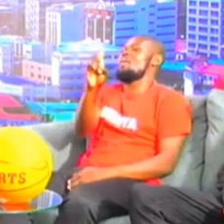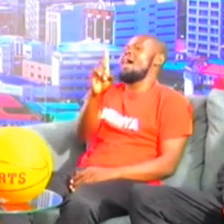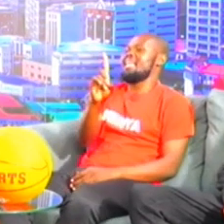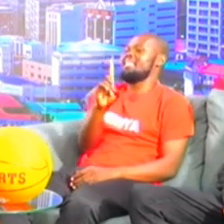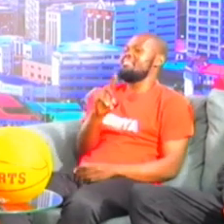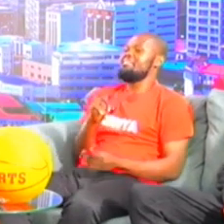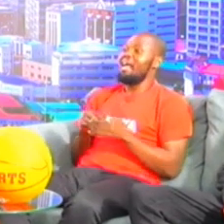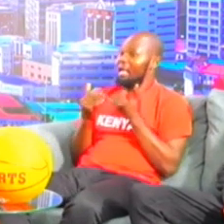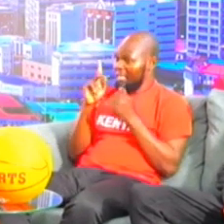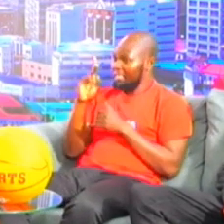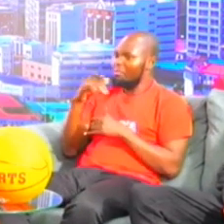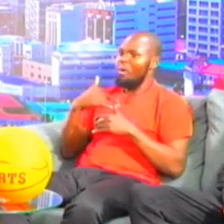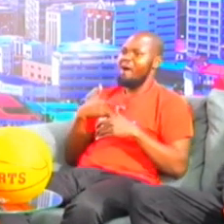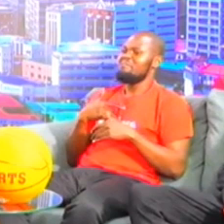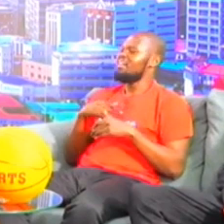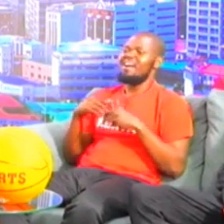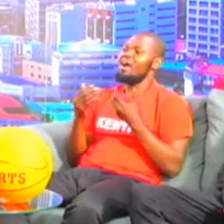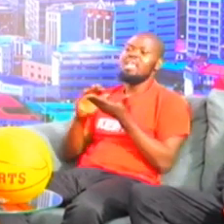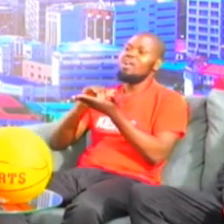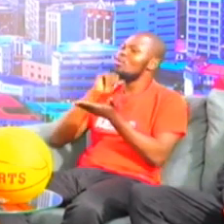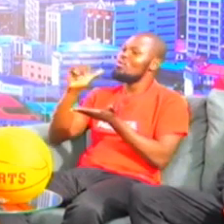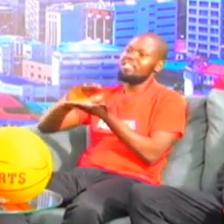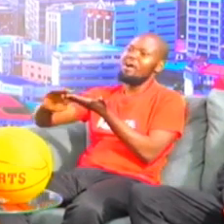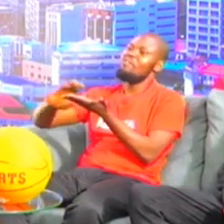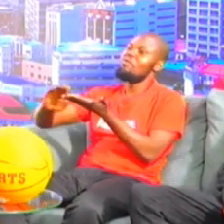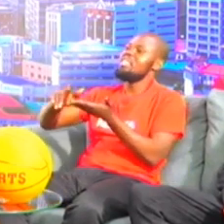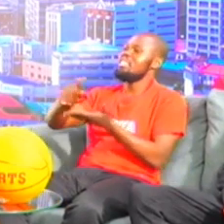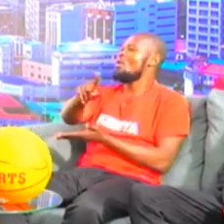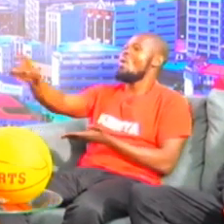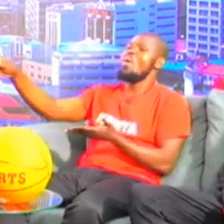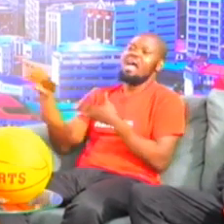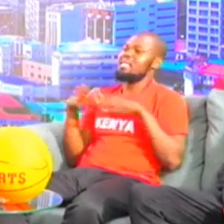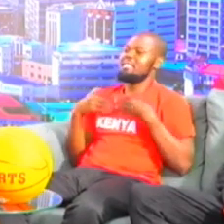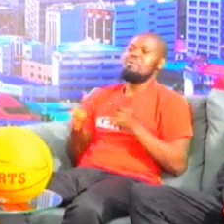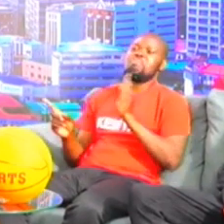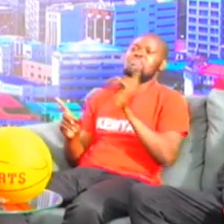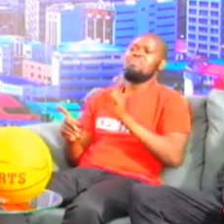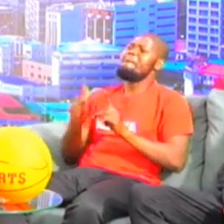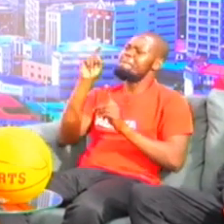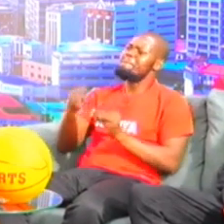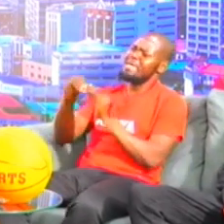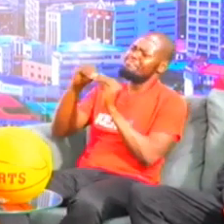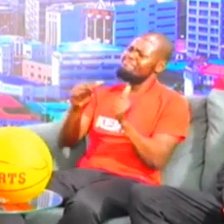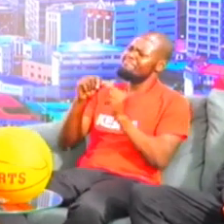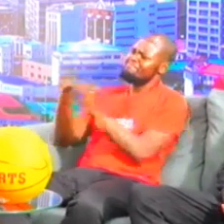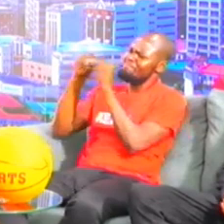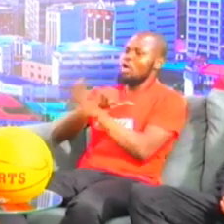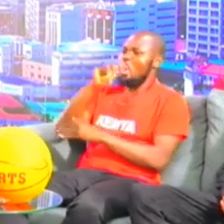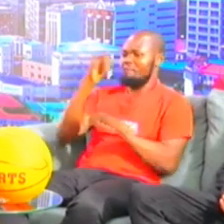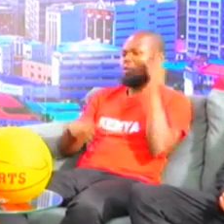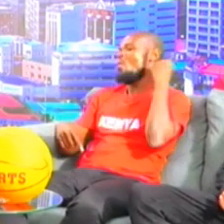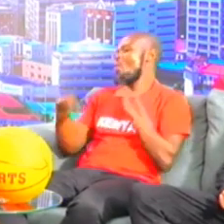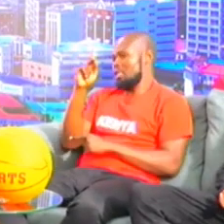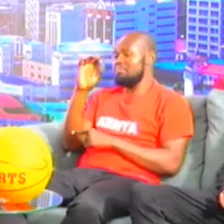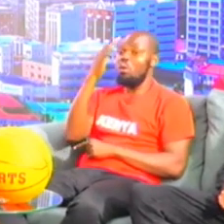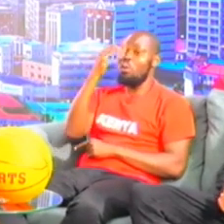become really serious because they lost once. So if they're not careful, they'll be able